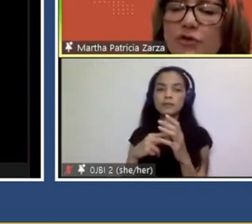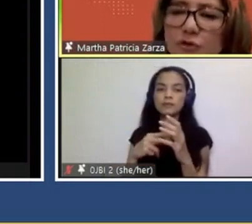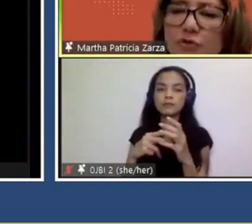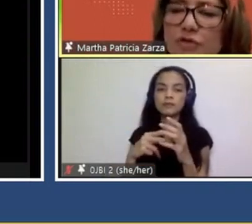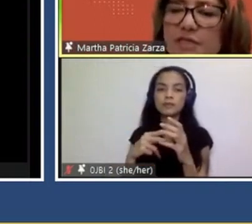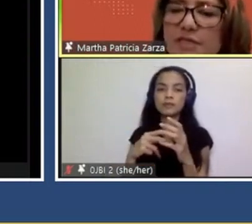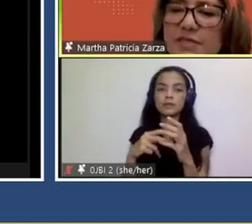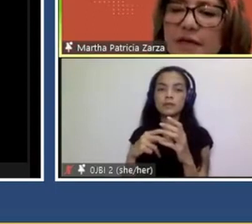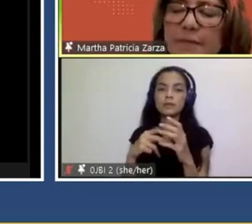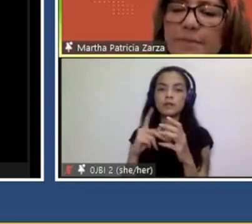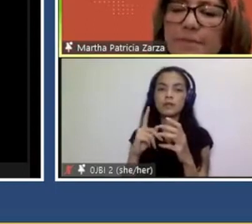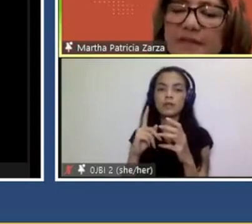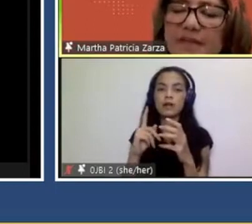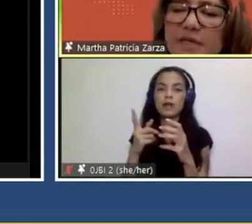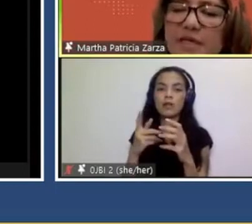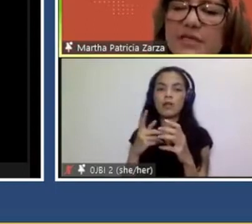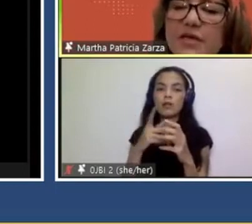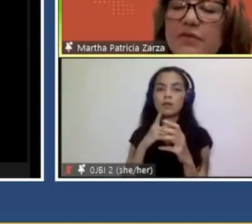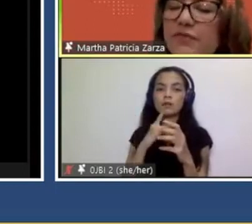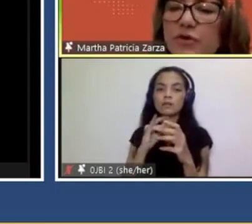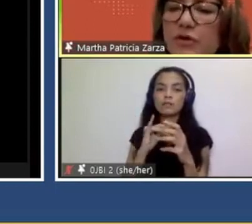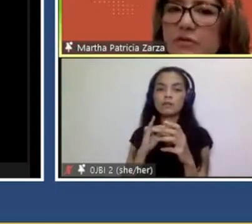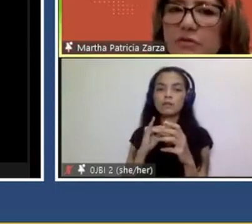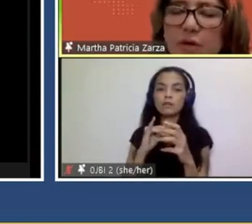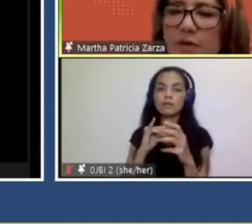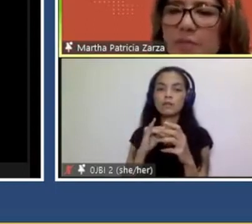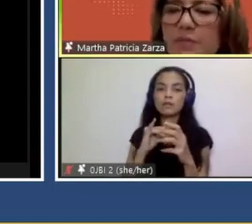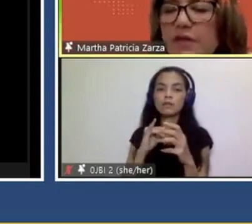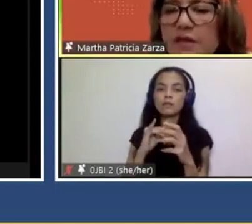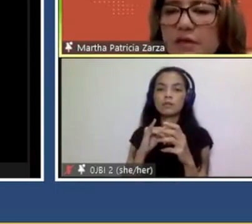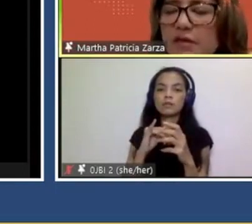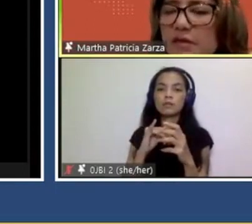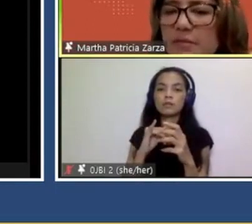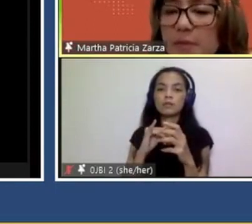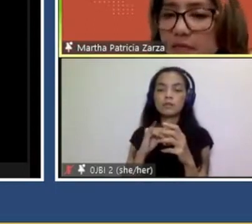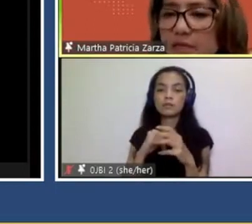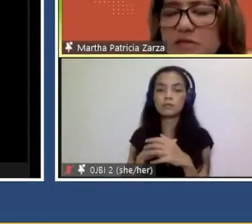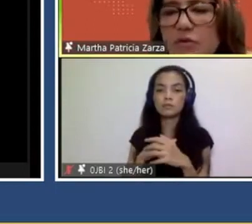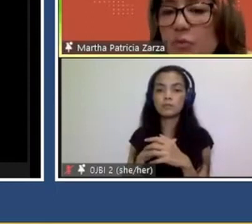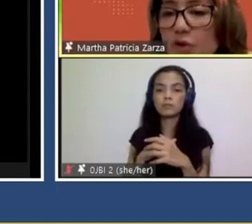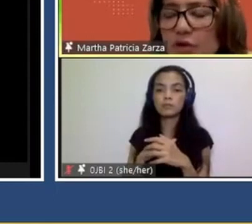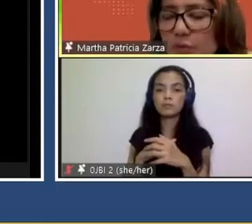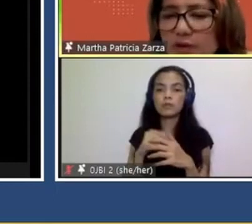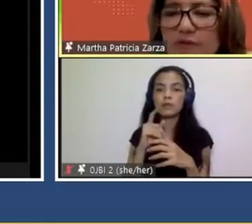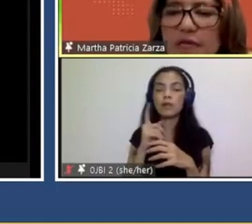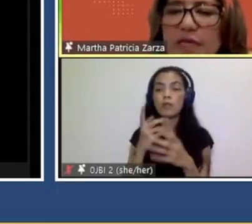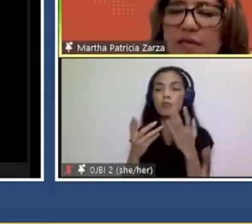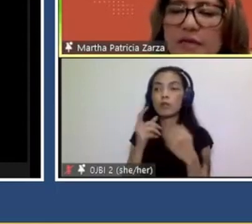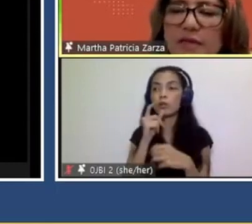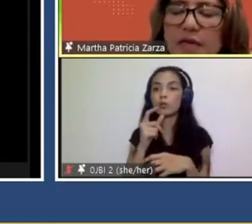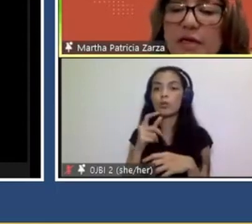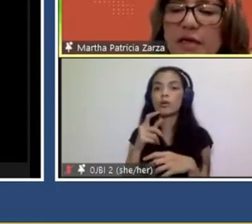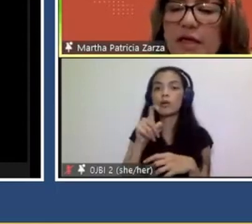to use this the same heating for warming up the beans or water or whatever they